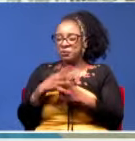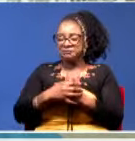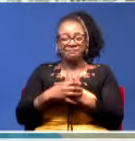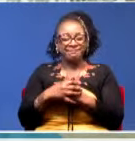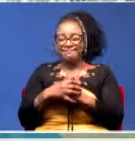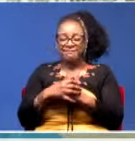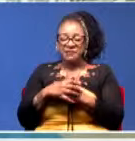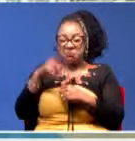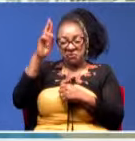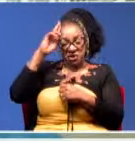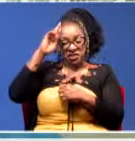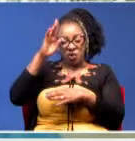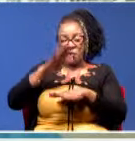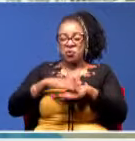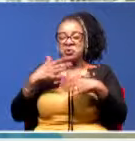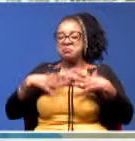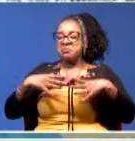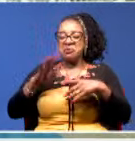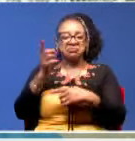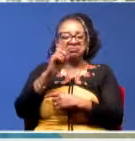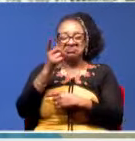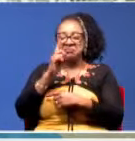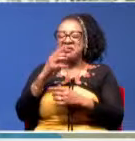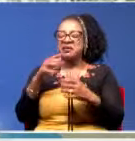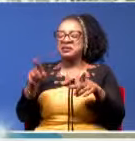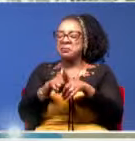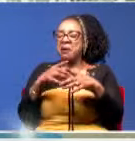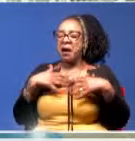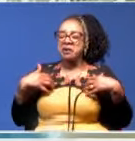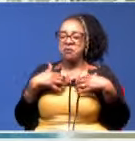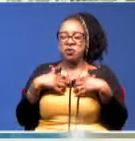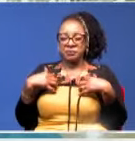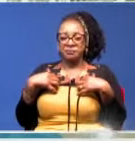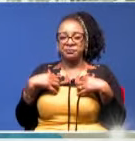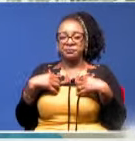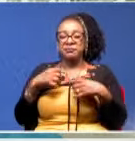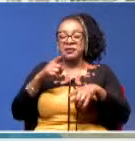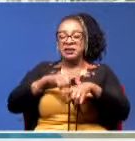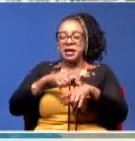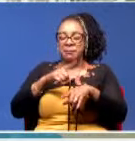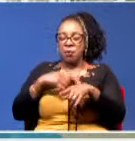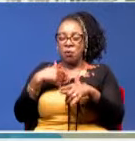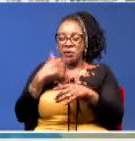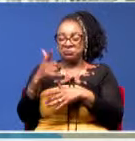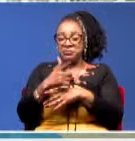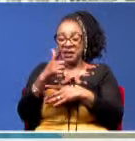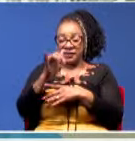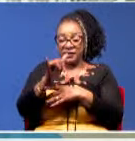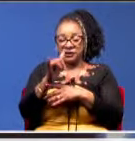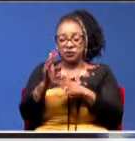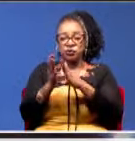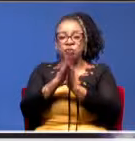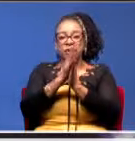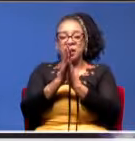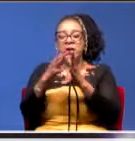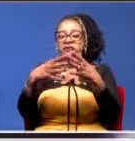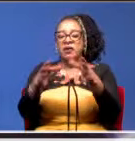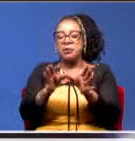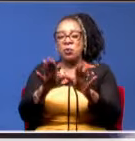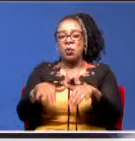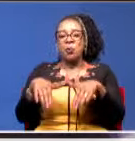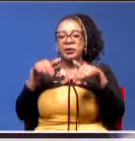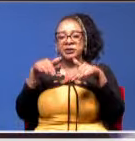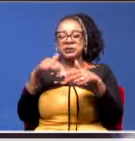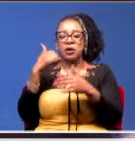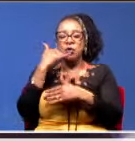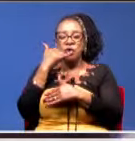Police si watu wazuri, ni wanyama. By the time we are airing this story, the family was still awaiting a call from the